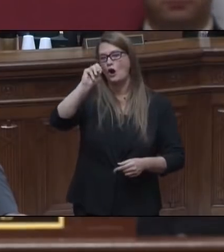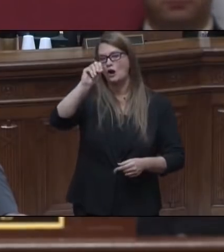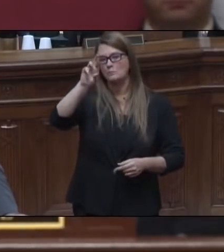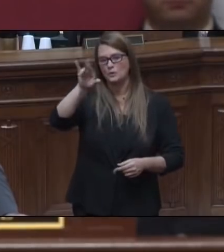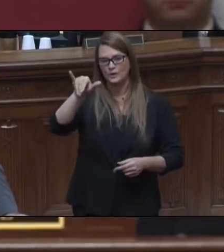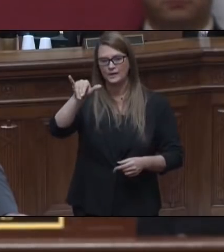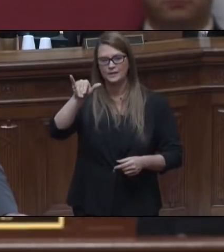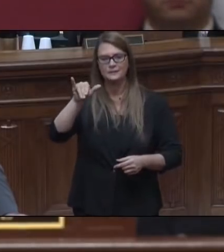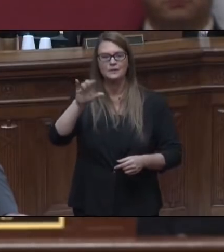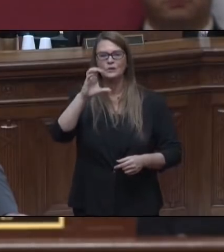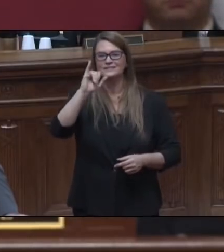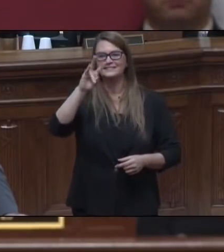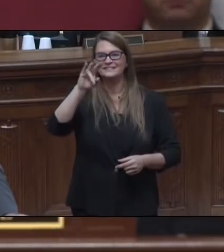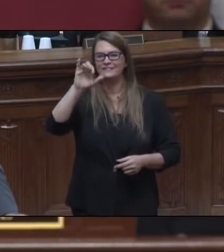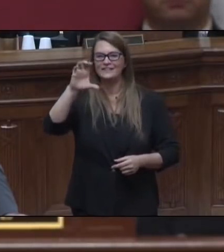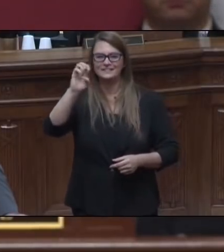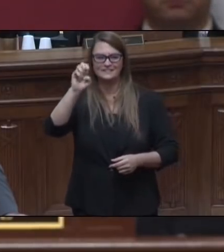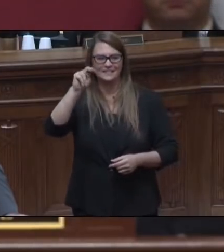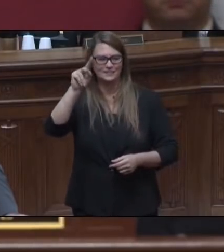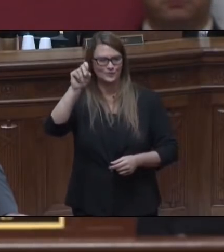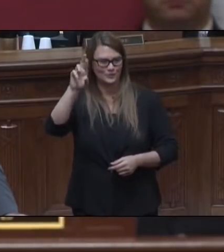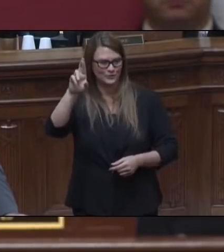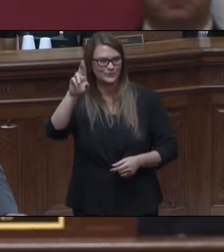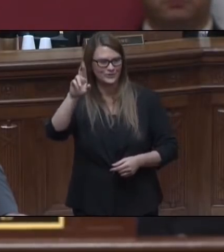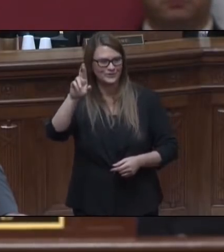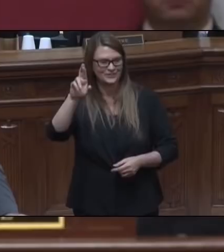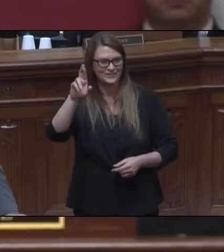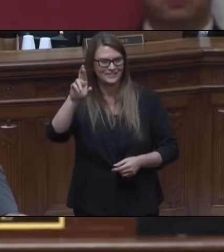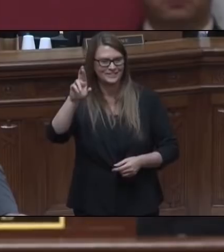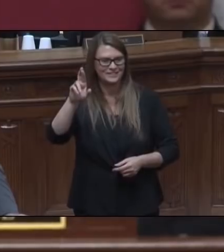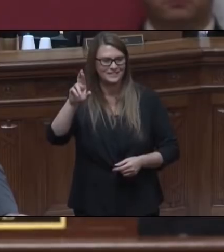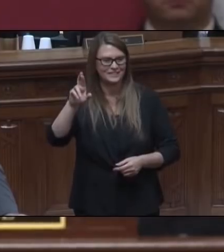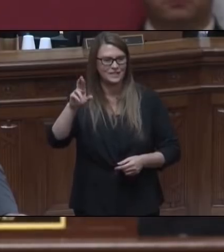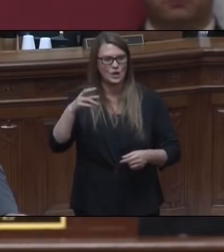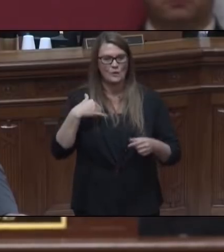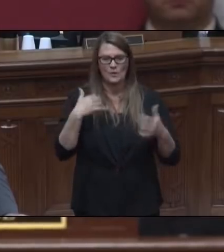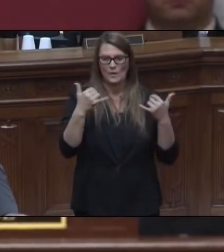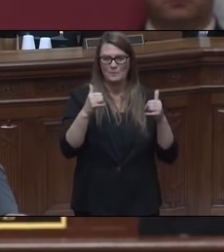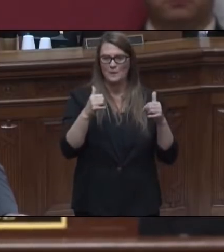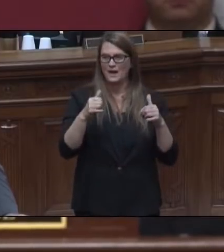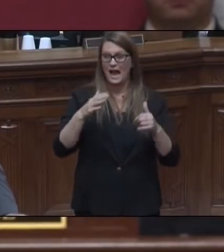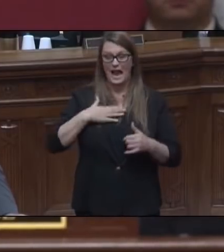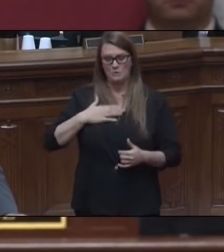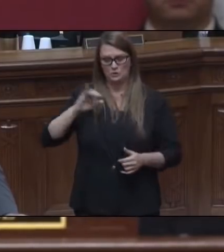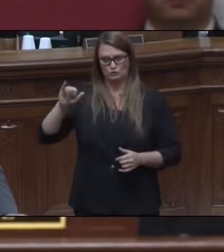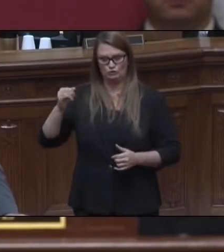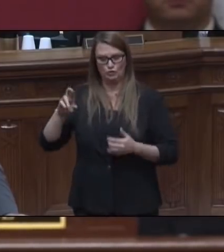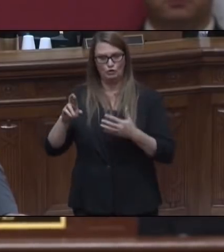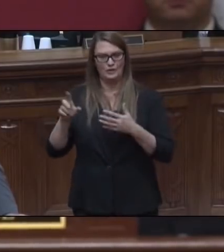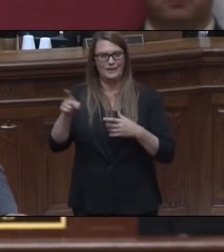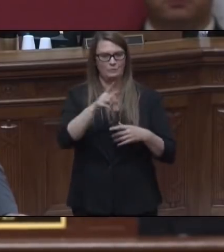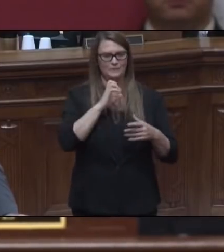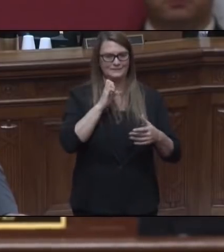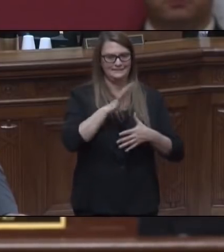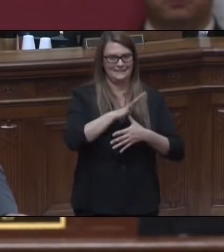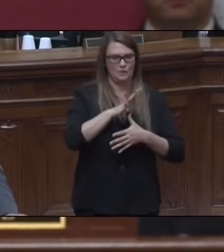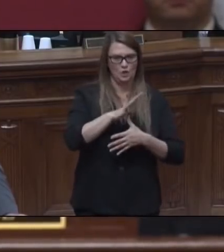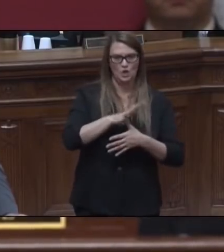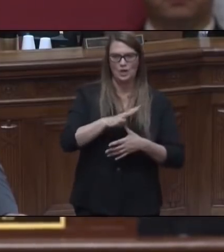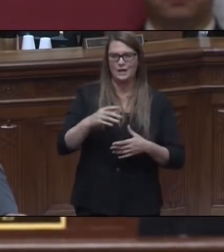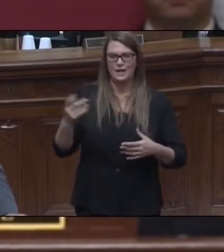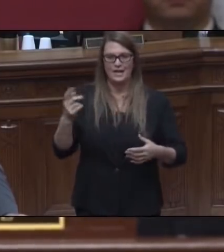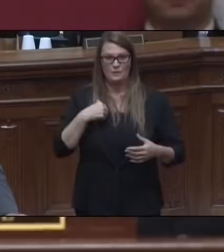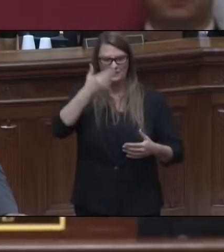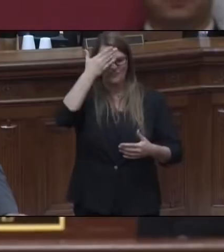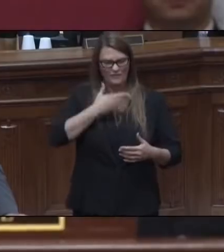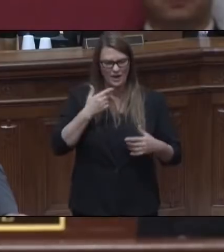County Civic Center and everything. We were both playing on Woodrow's team. I was a junior. John was a senior. John was right in